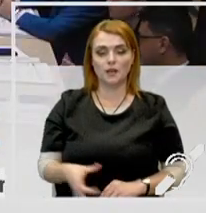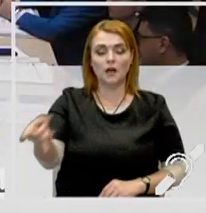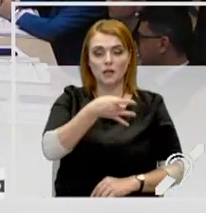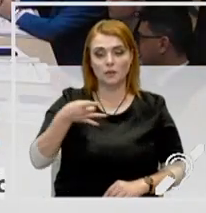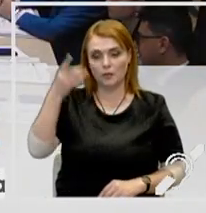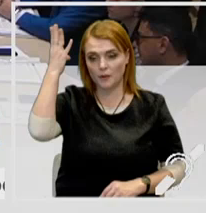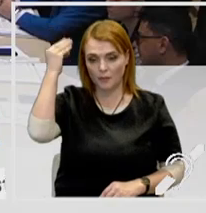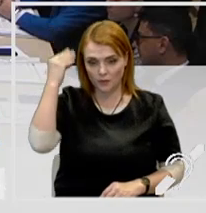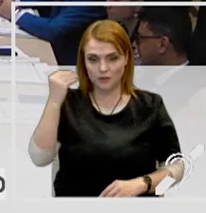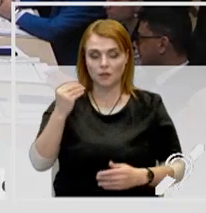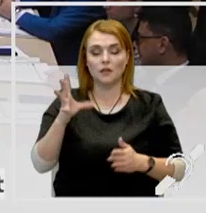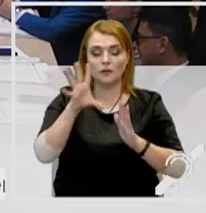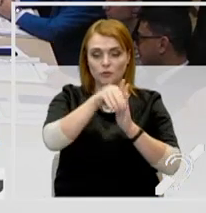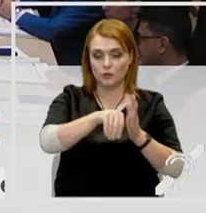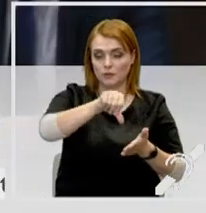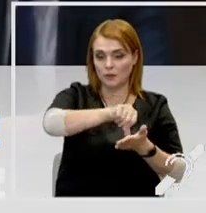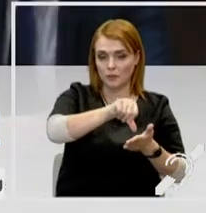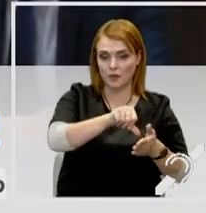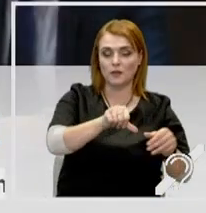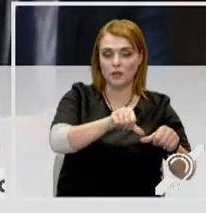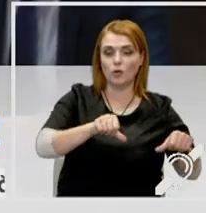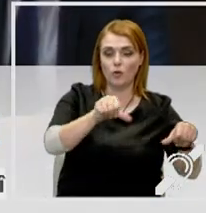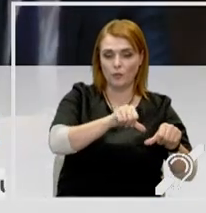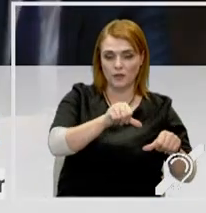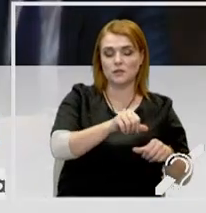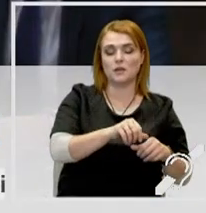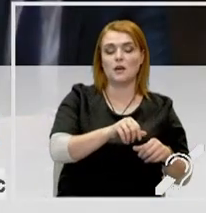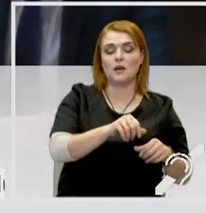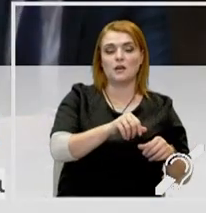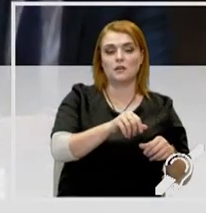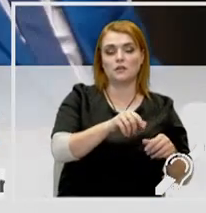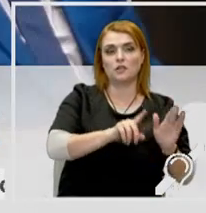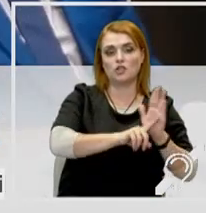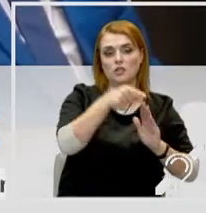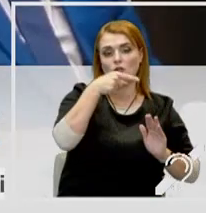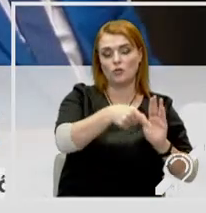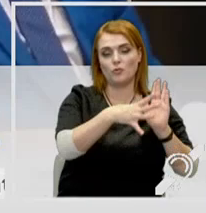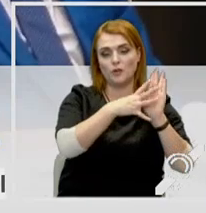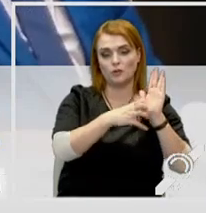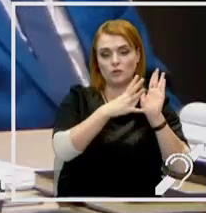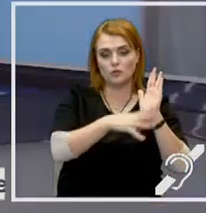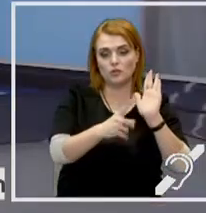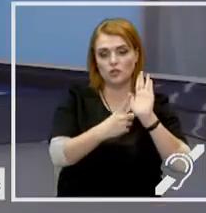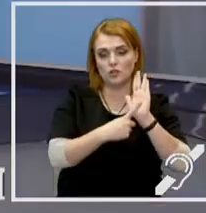Republica Moldova este membru al Inițiativei Centrale Europene din anul 1996.